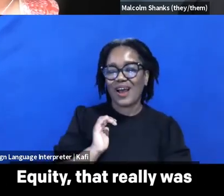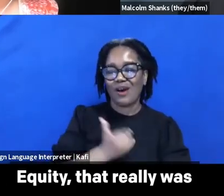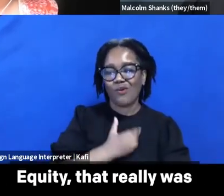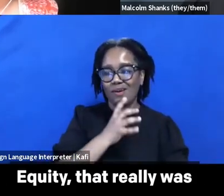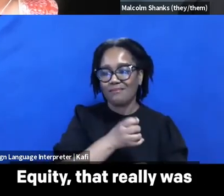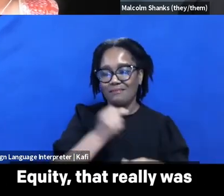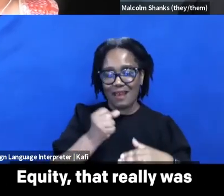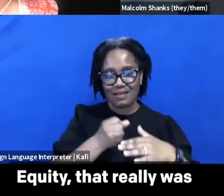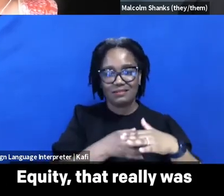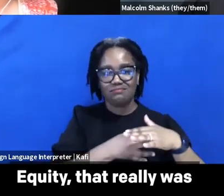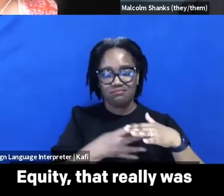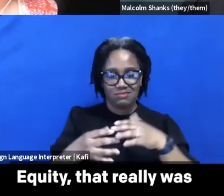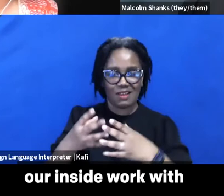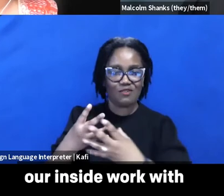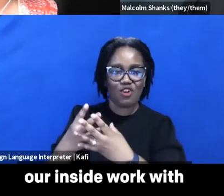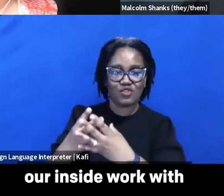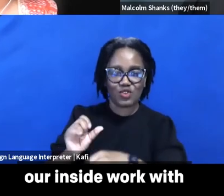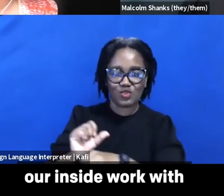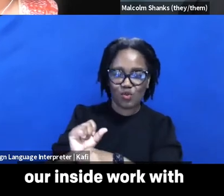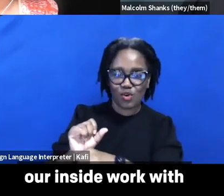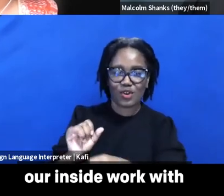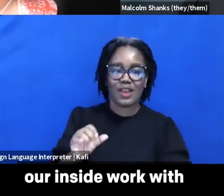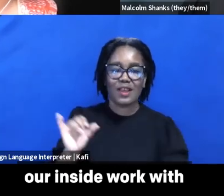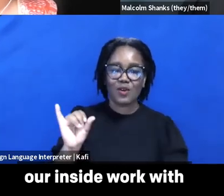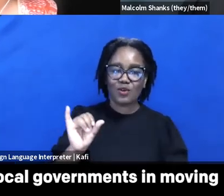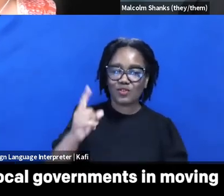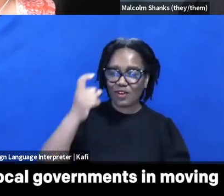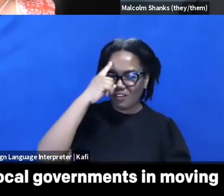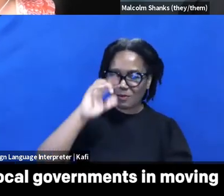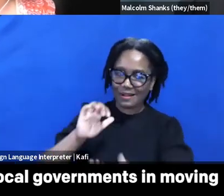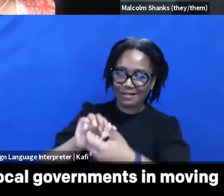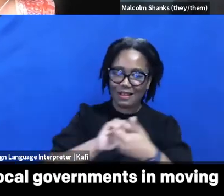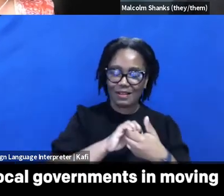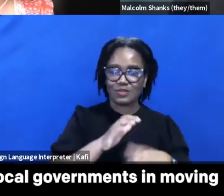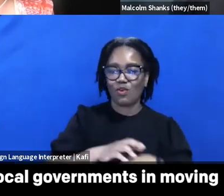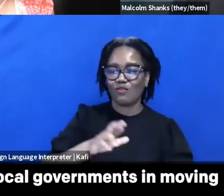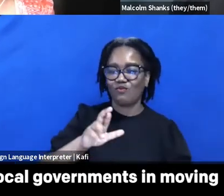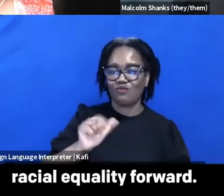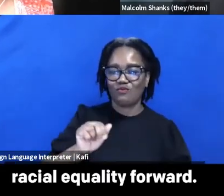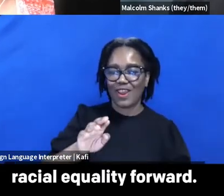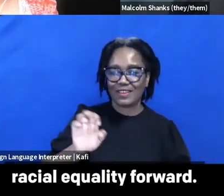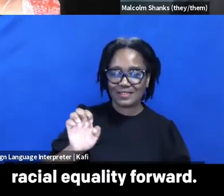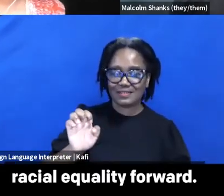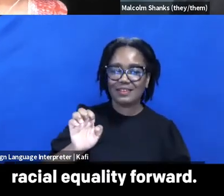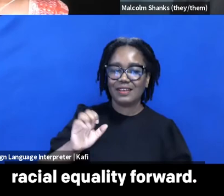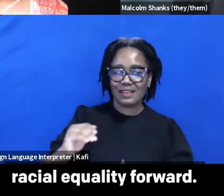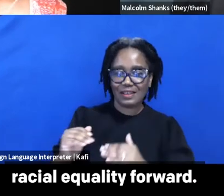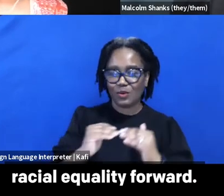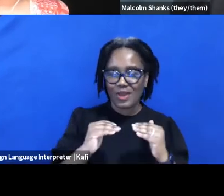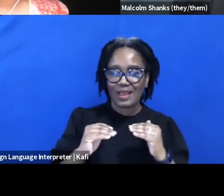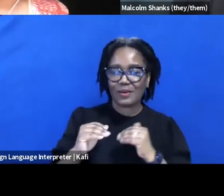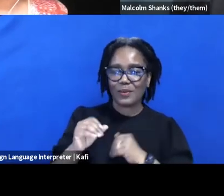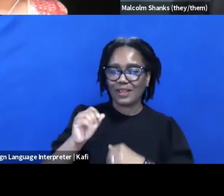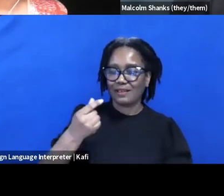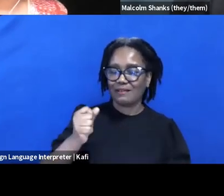our Government Alliance on Race and Equity that really holds our inside work with local governments in moving